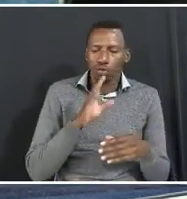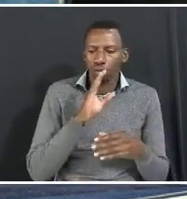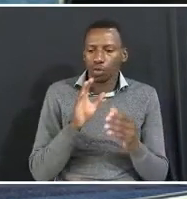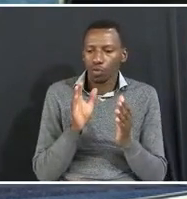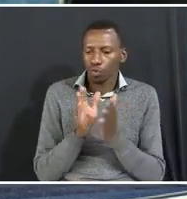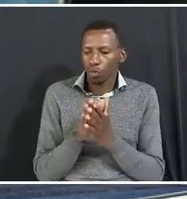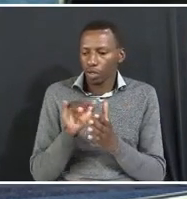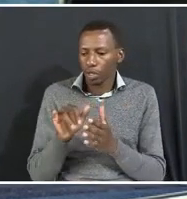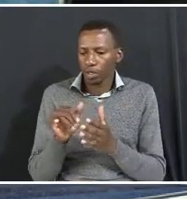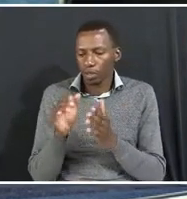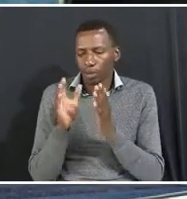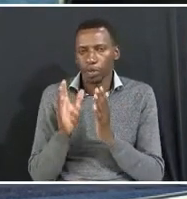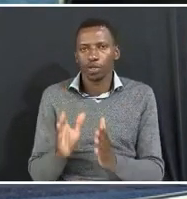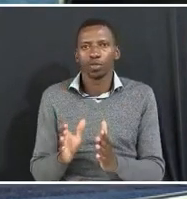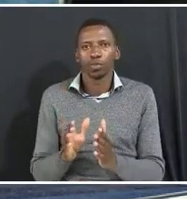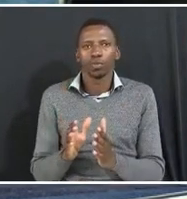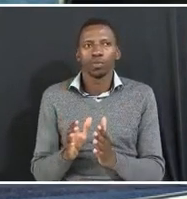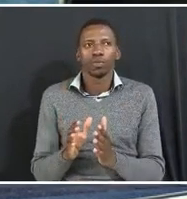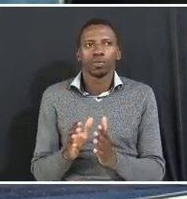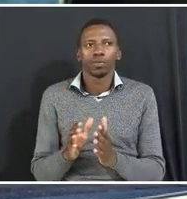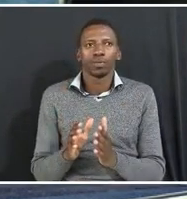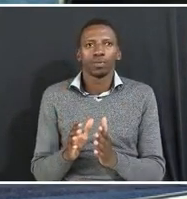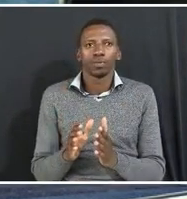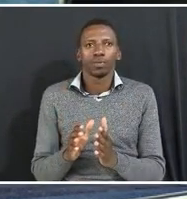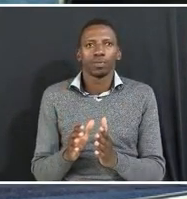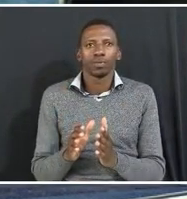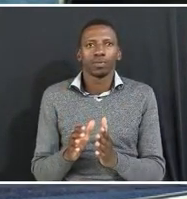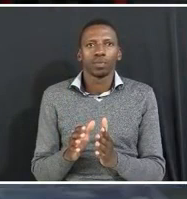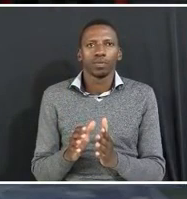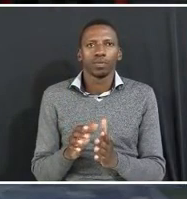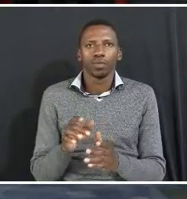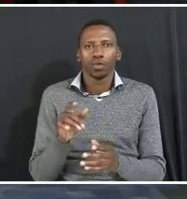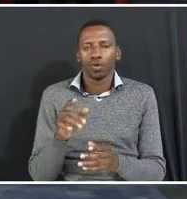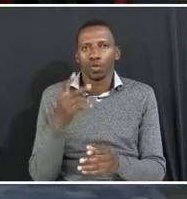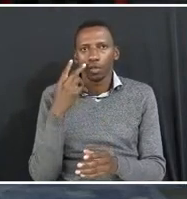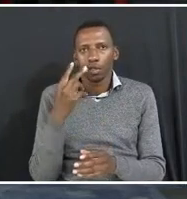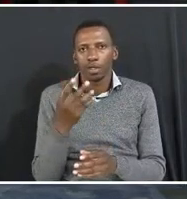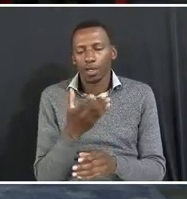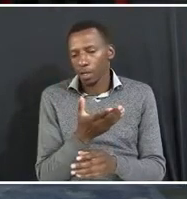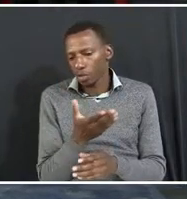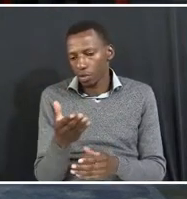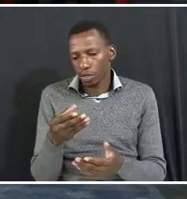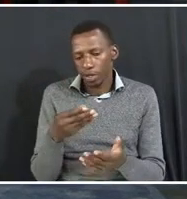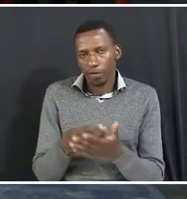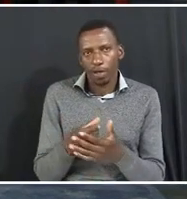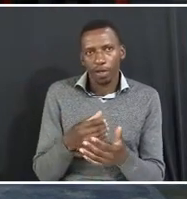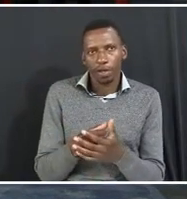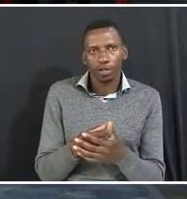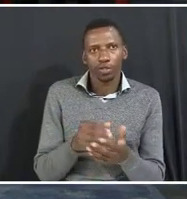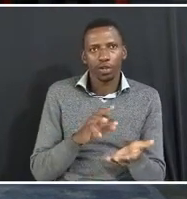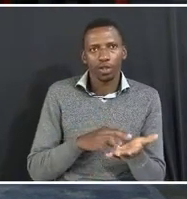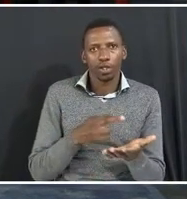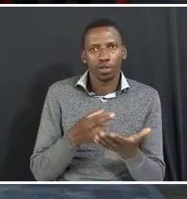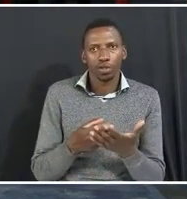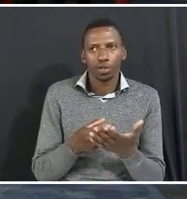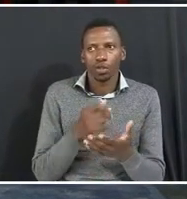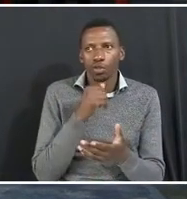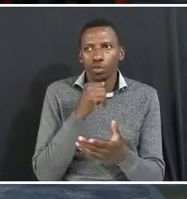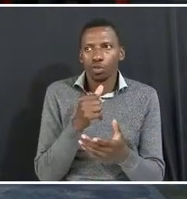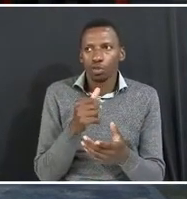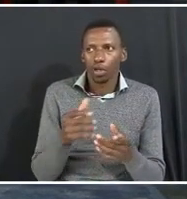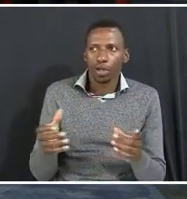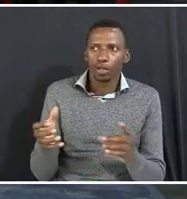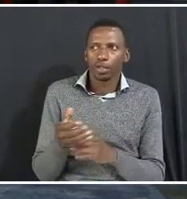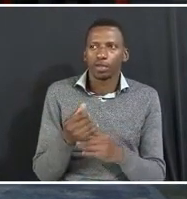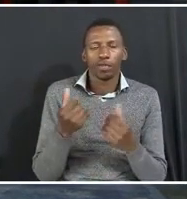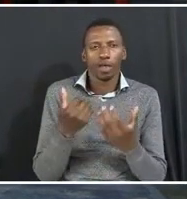as a stranger and give him some accommodation. You see, those financial resources will not achieve the goal. So